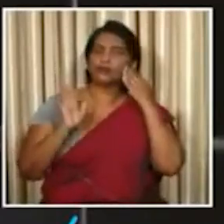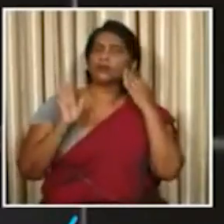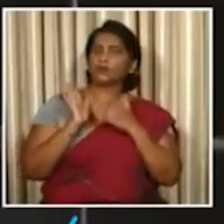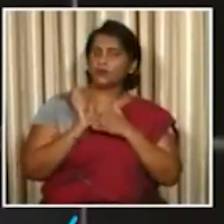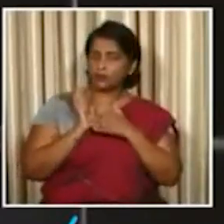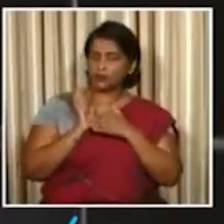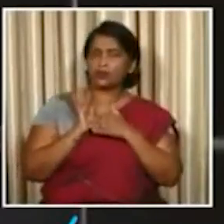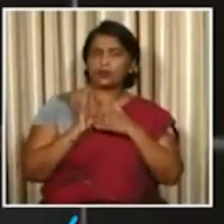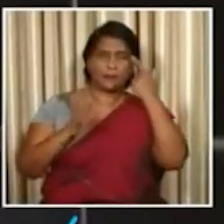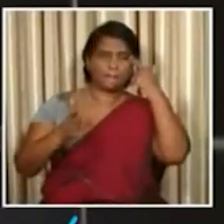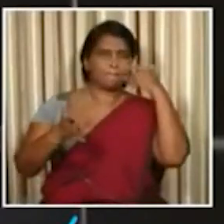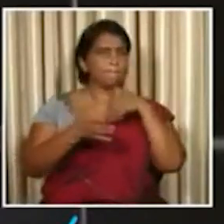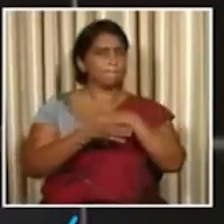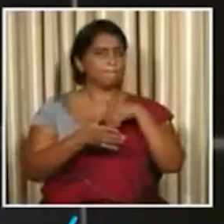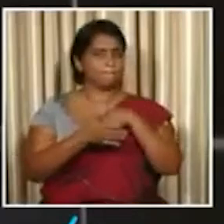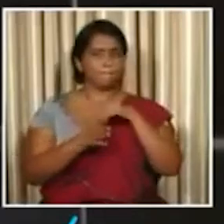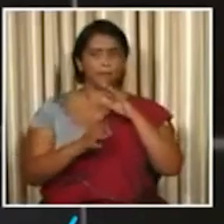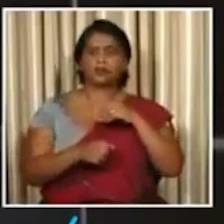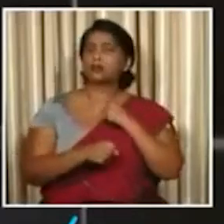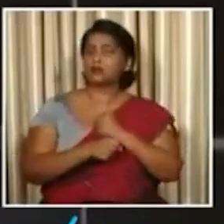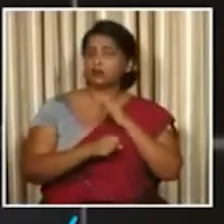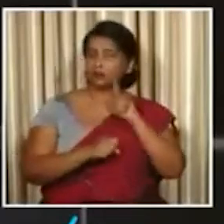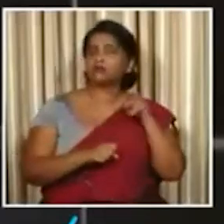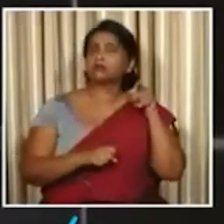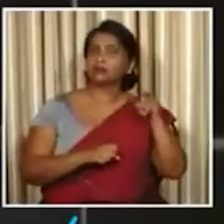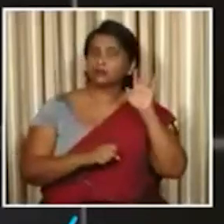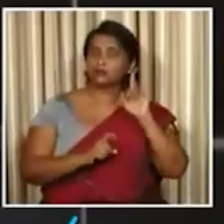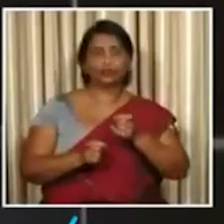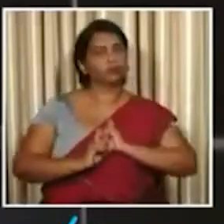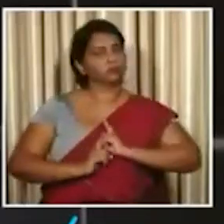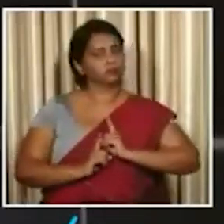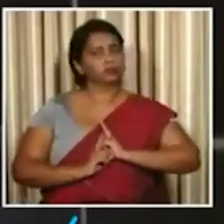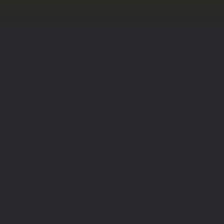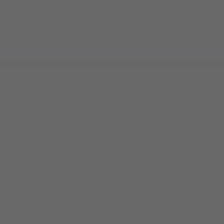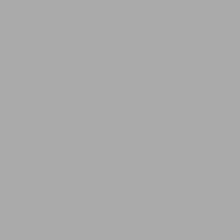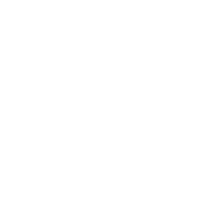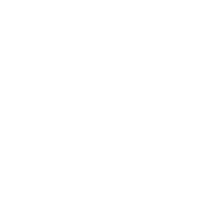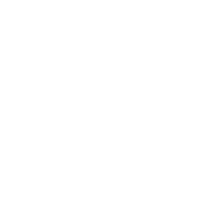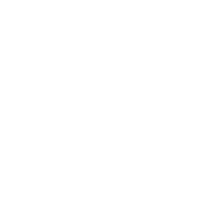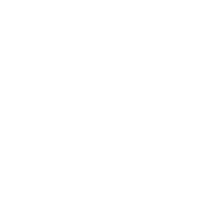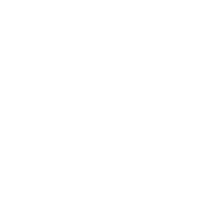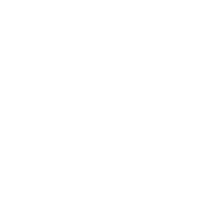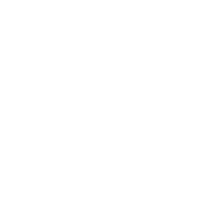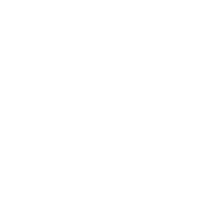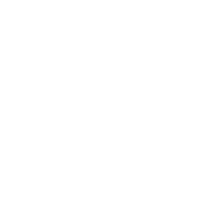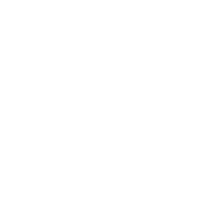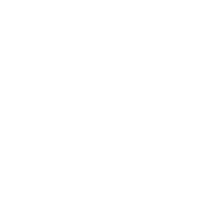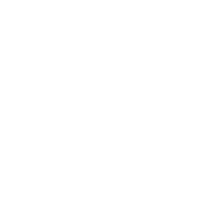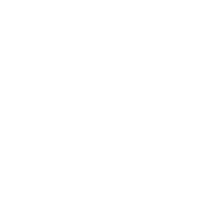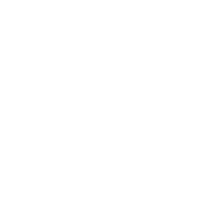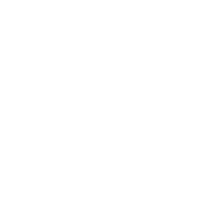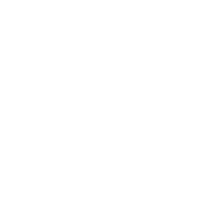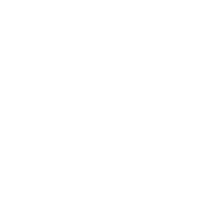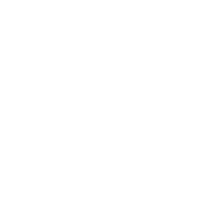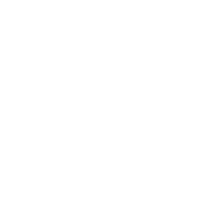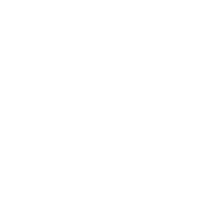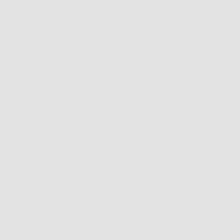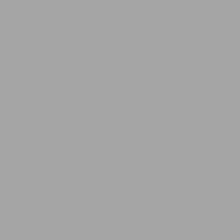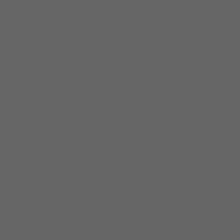to decry the actions of Israelis in the occupied territories. AsianMirror.lk